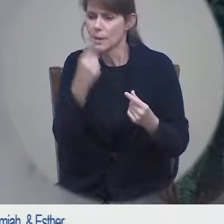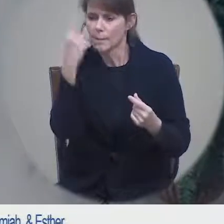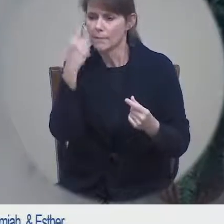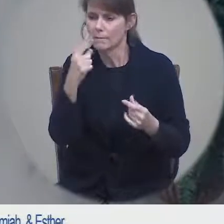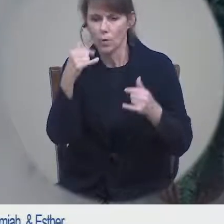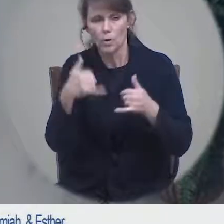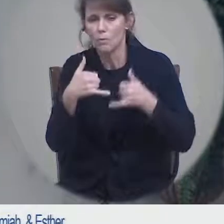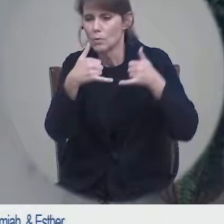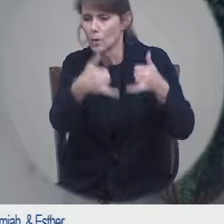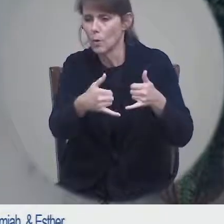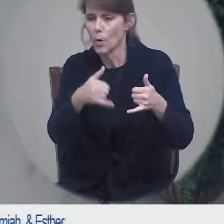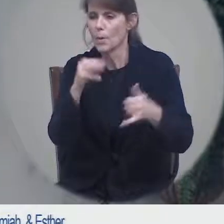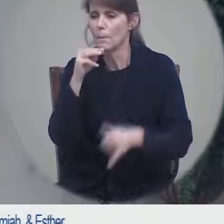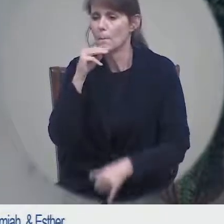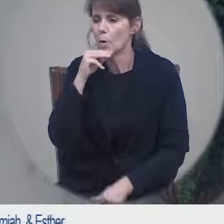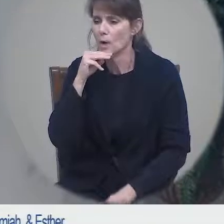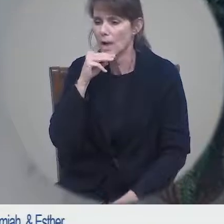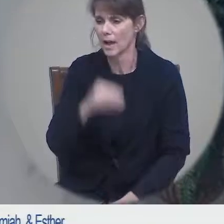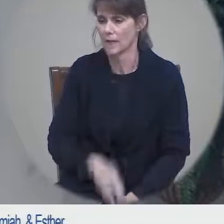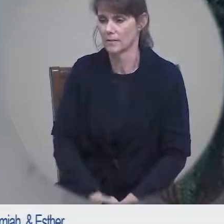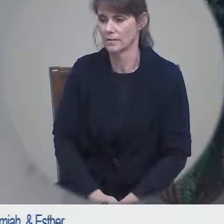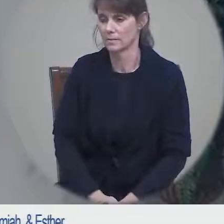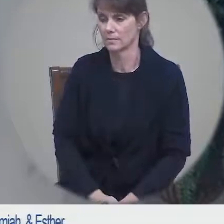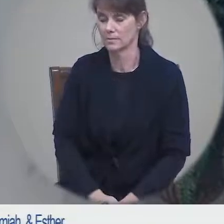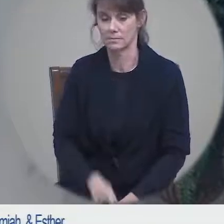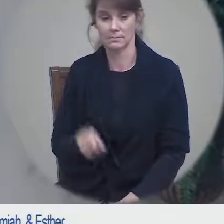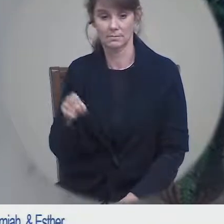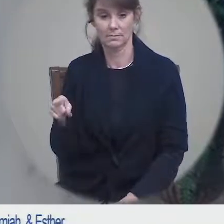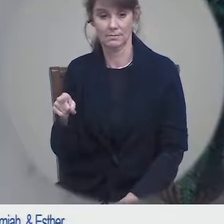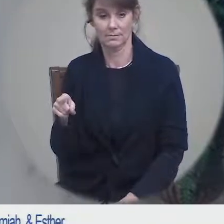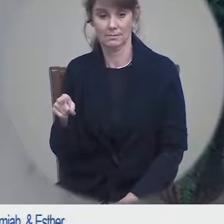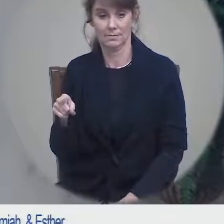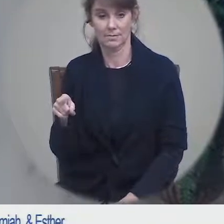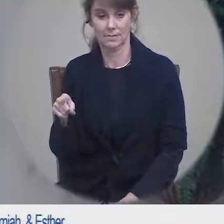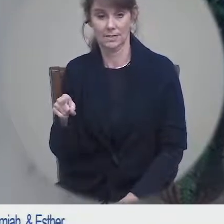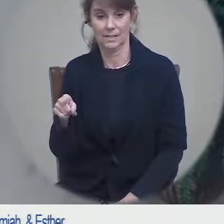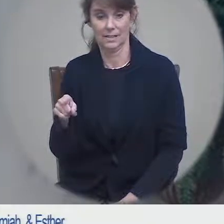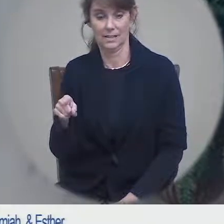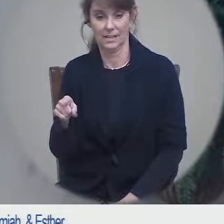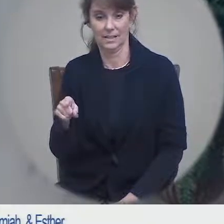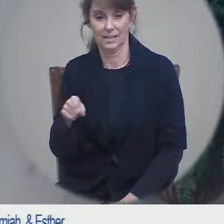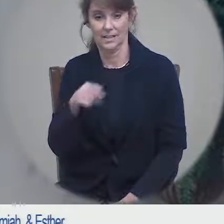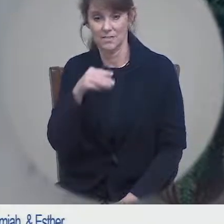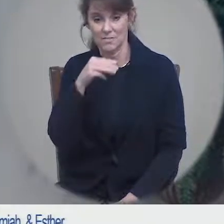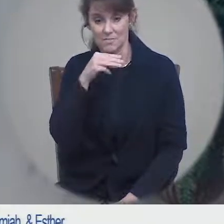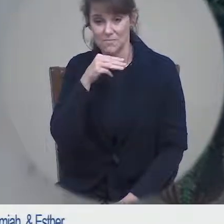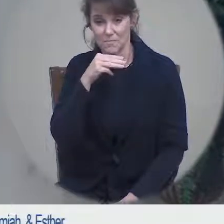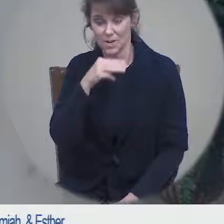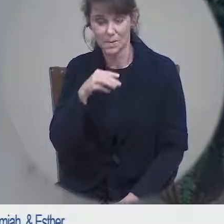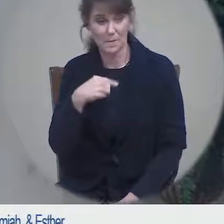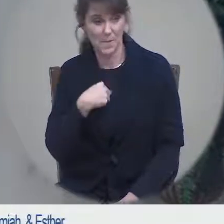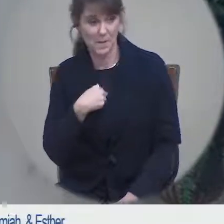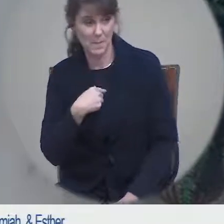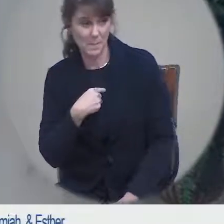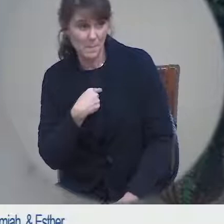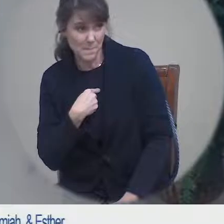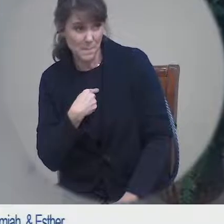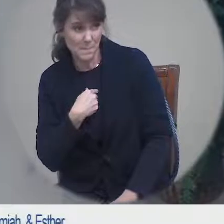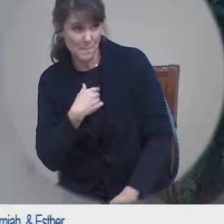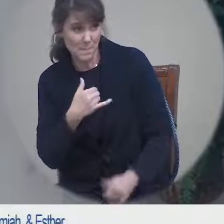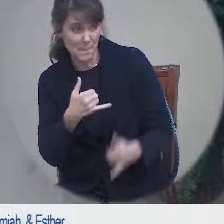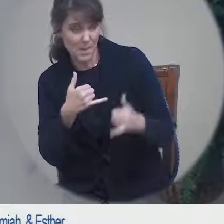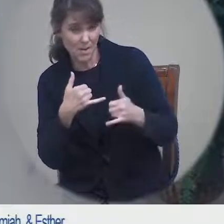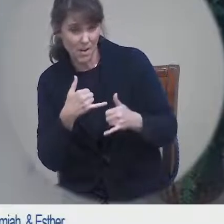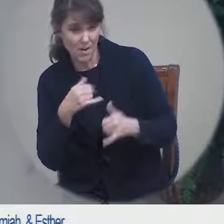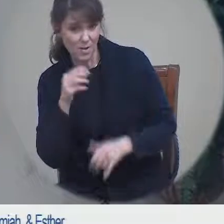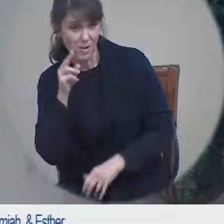honor? And you know what Haman was thinking? He must mean me. And so he